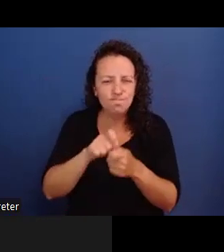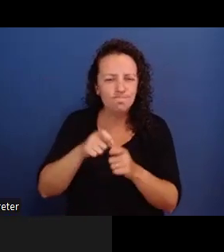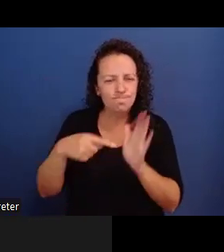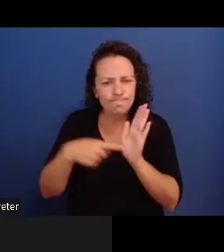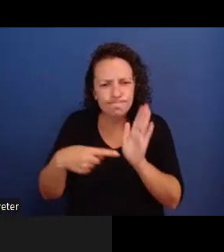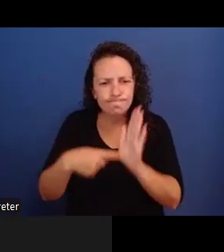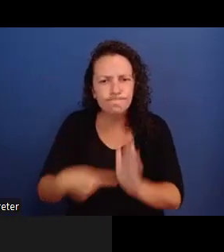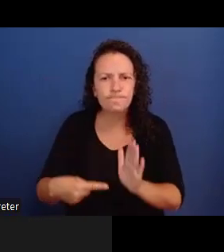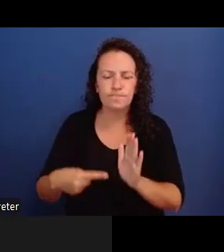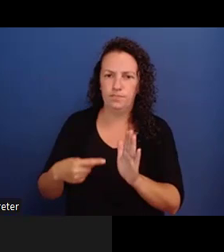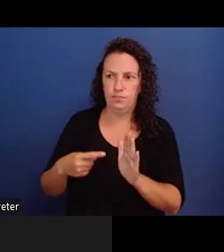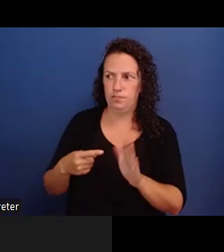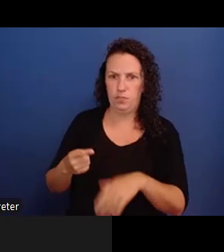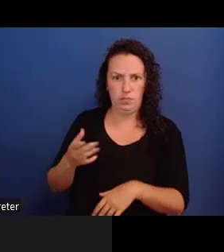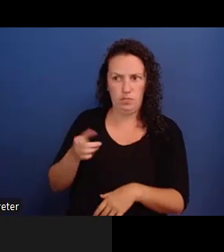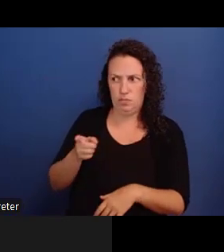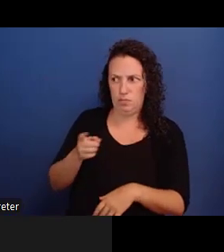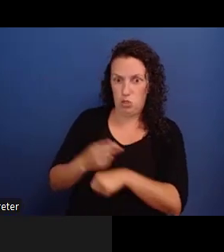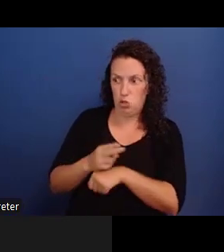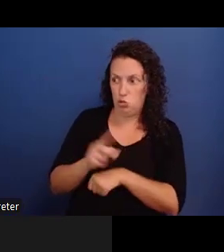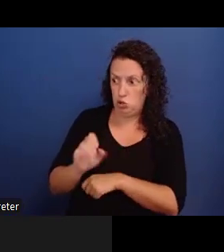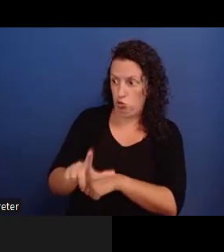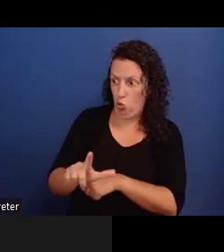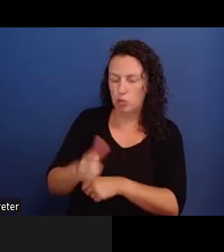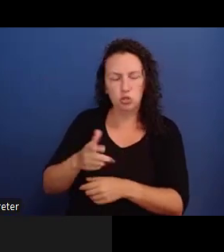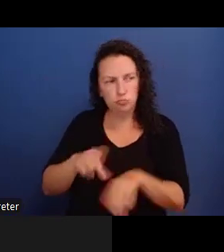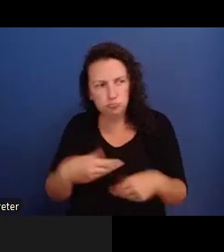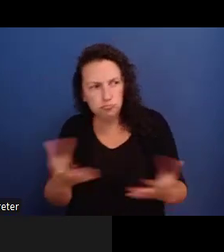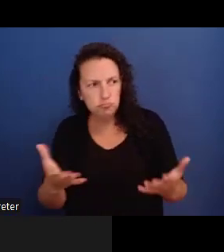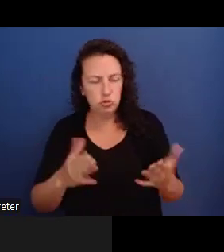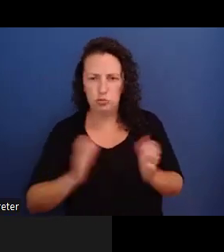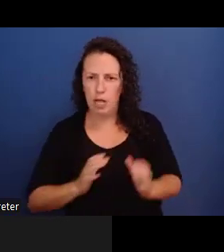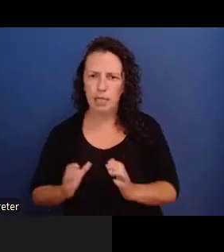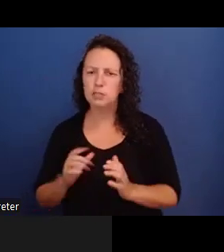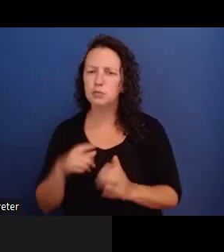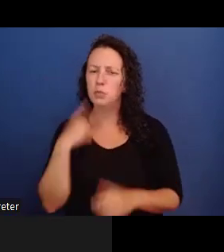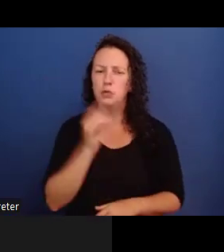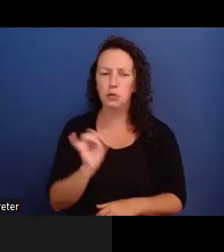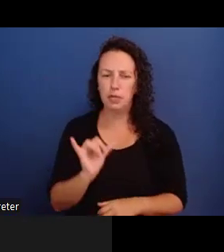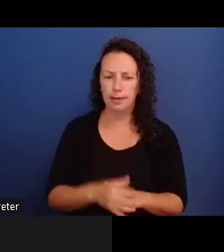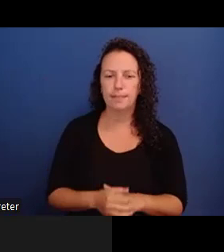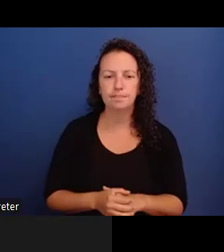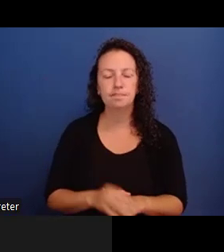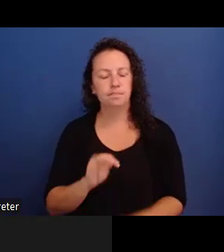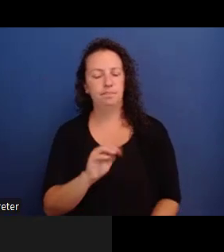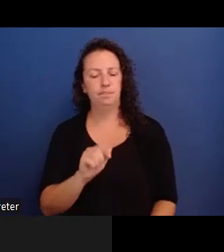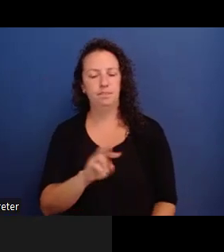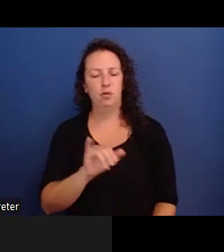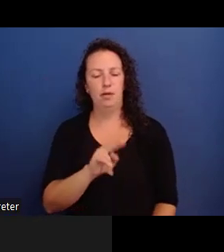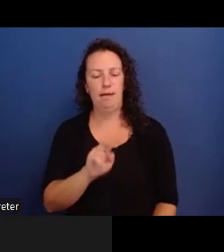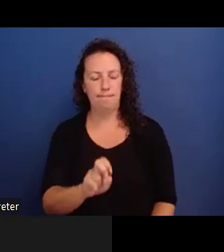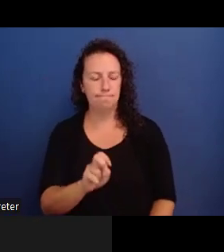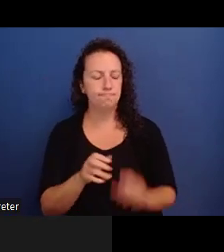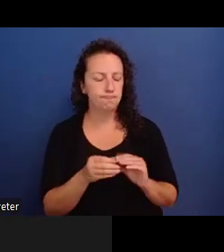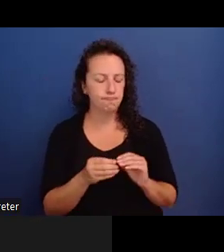she's used this tool in working with her clients. so many